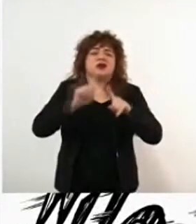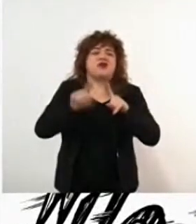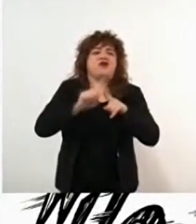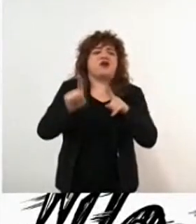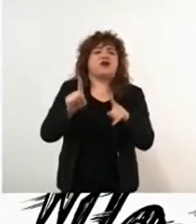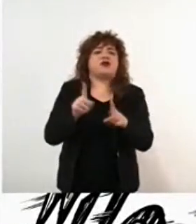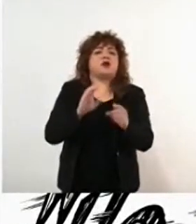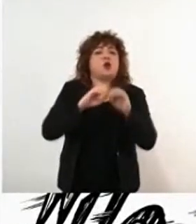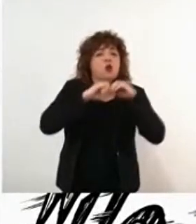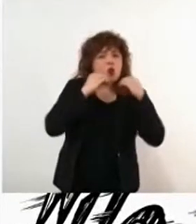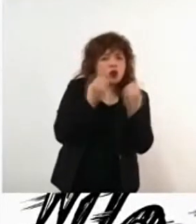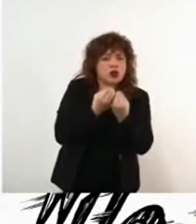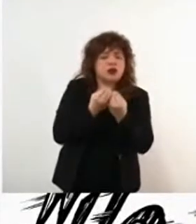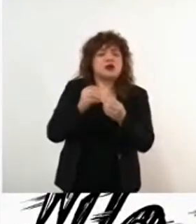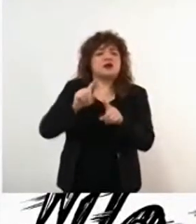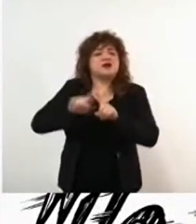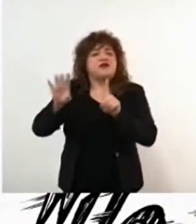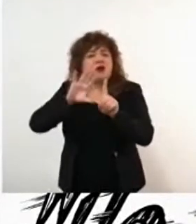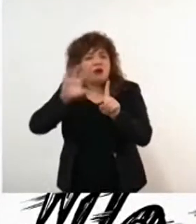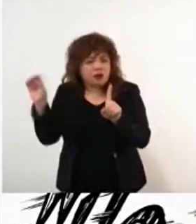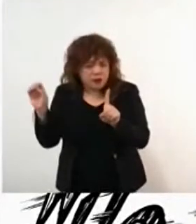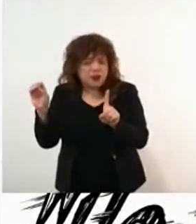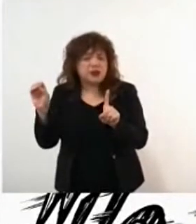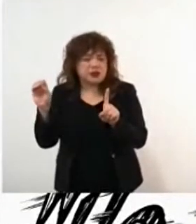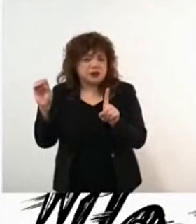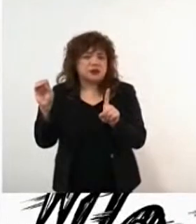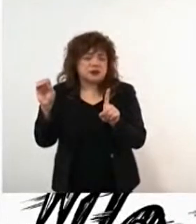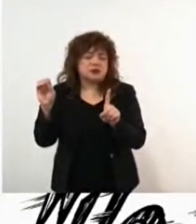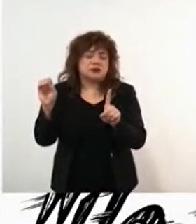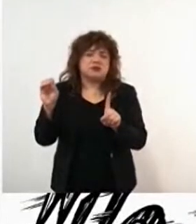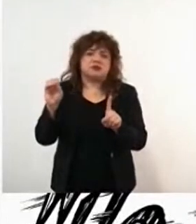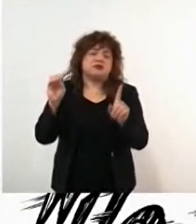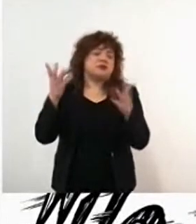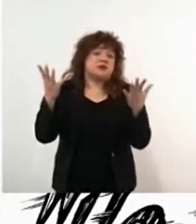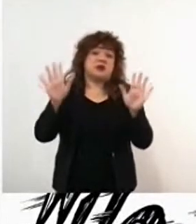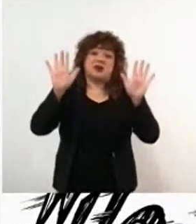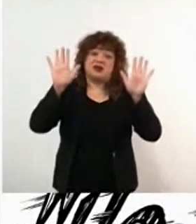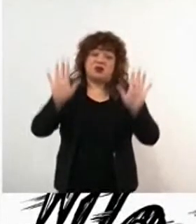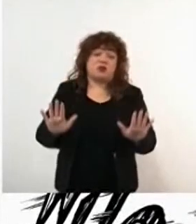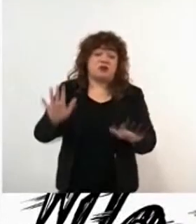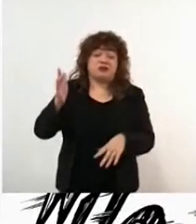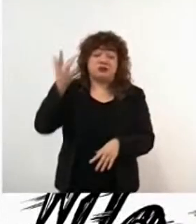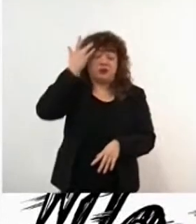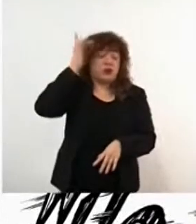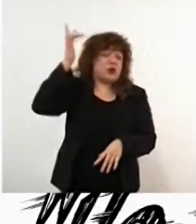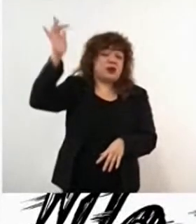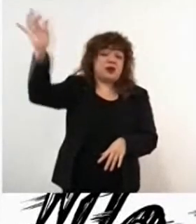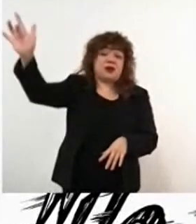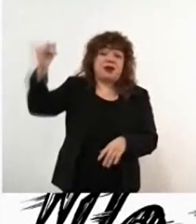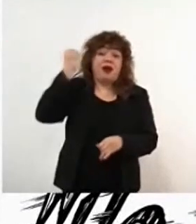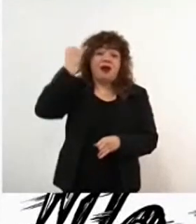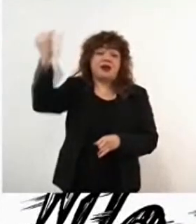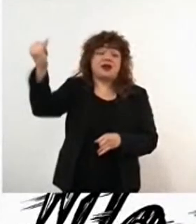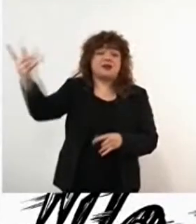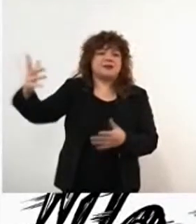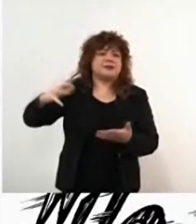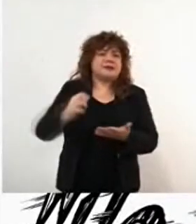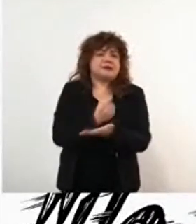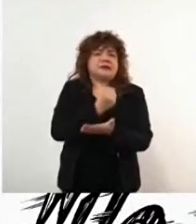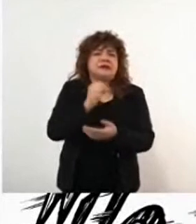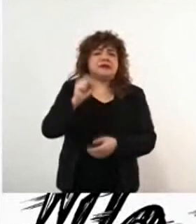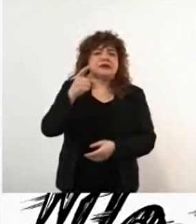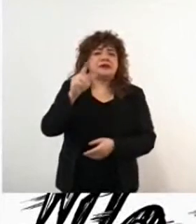different organizations and different companies that have got brilliant ideas to try to use space to better